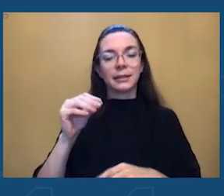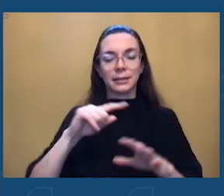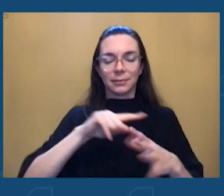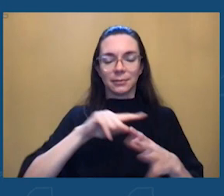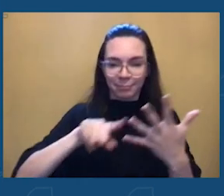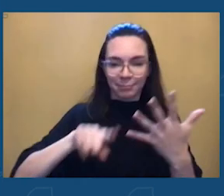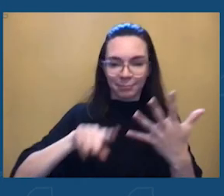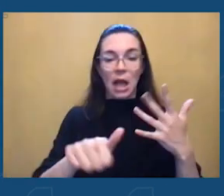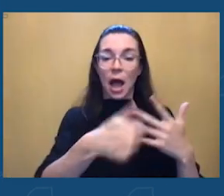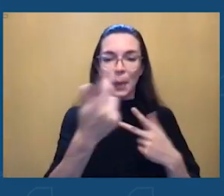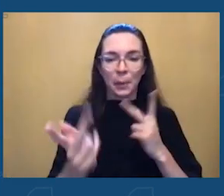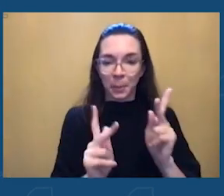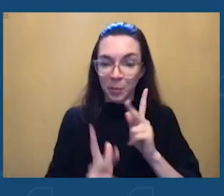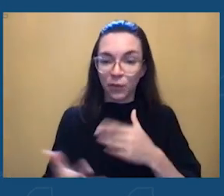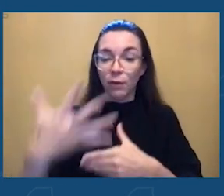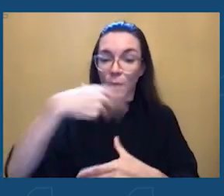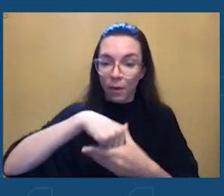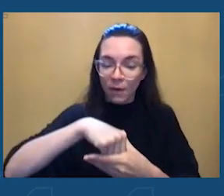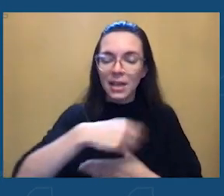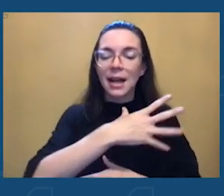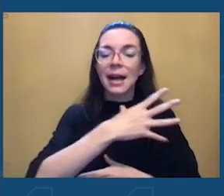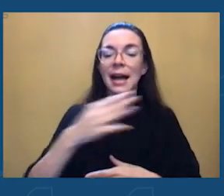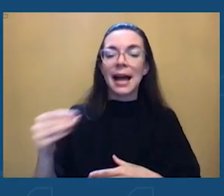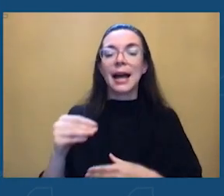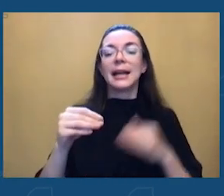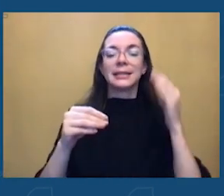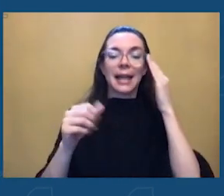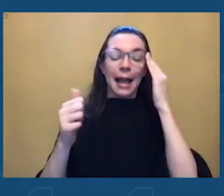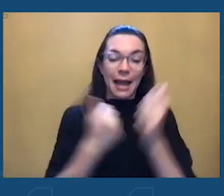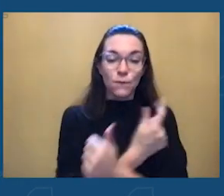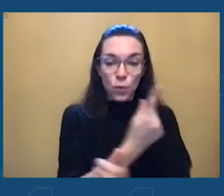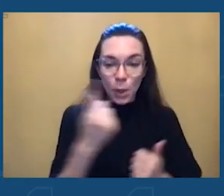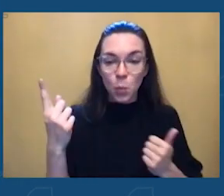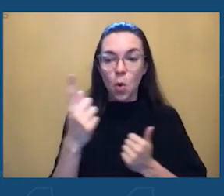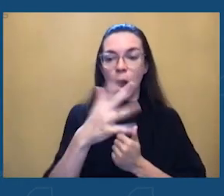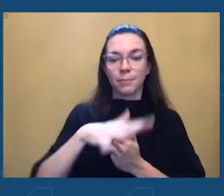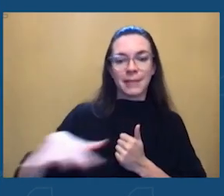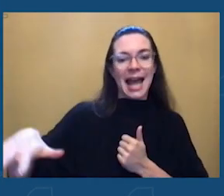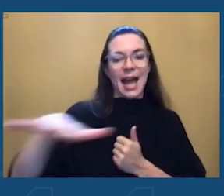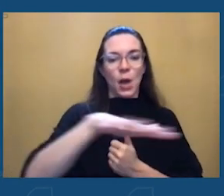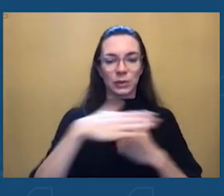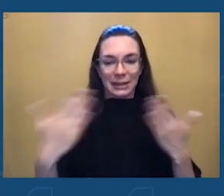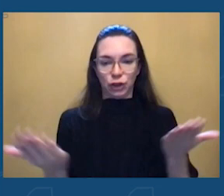Lila and Sylvie, and Drew Dixon, and everyone out here